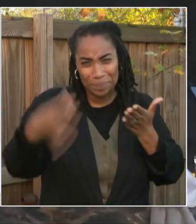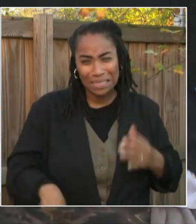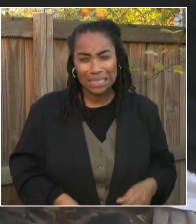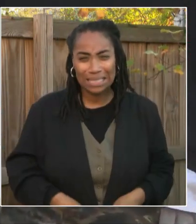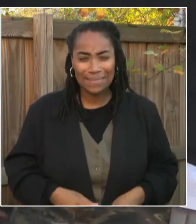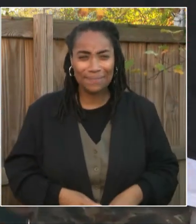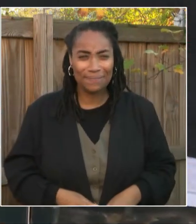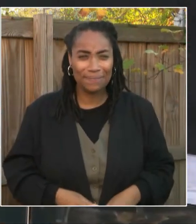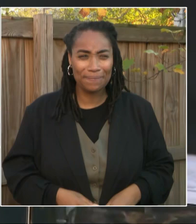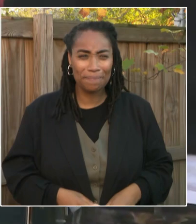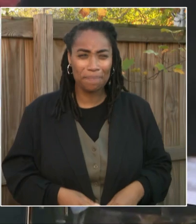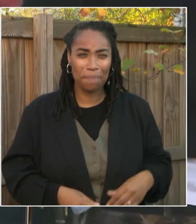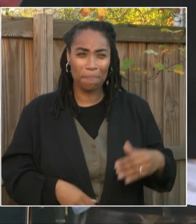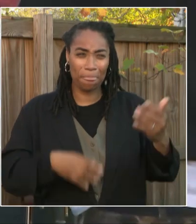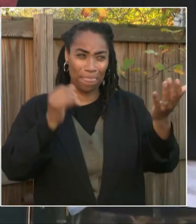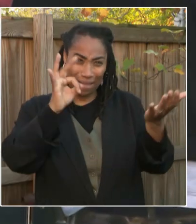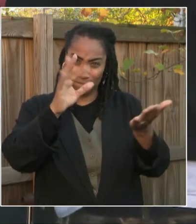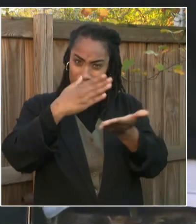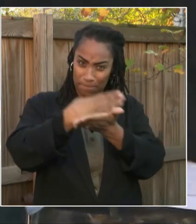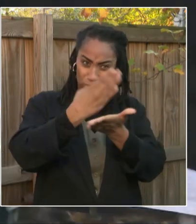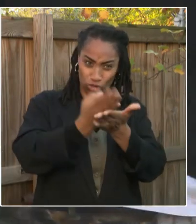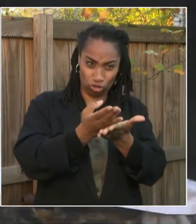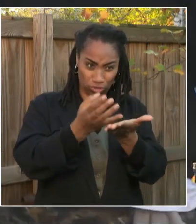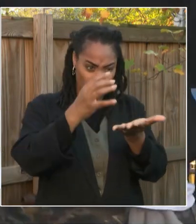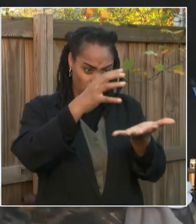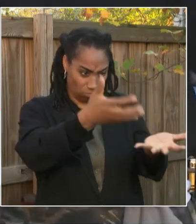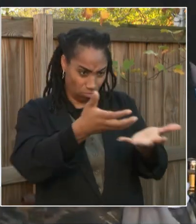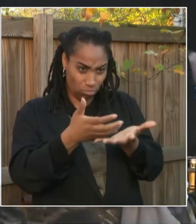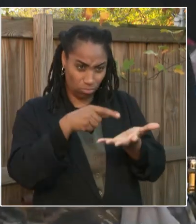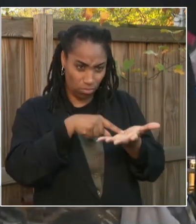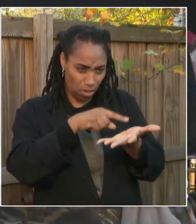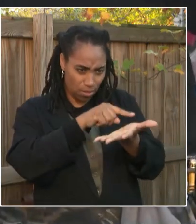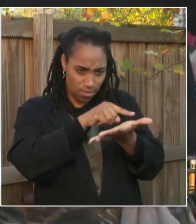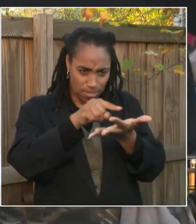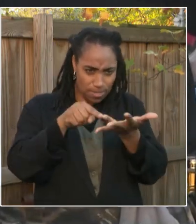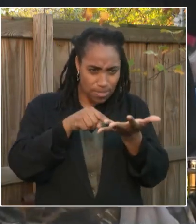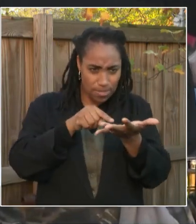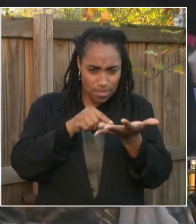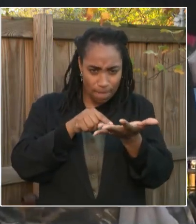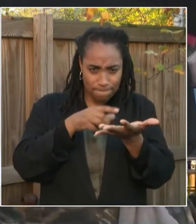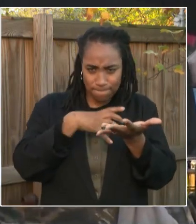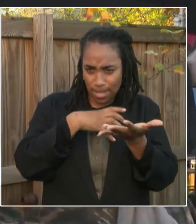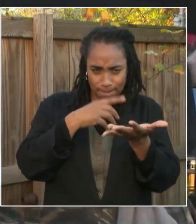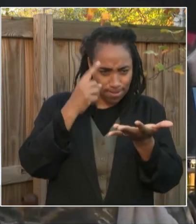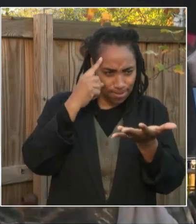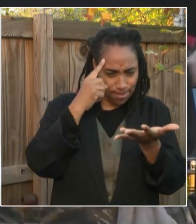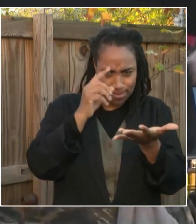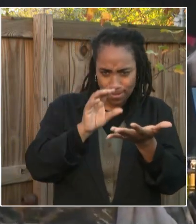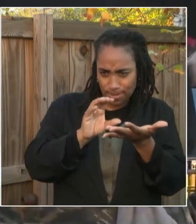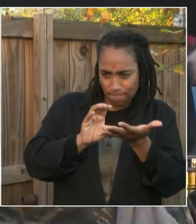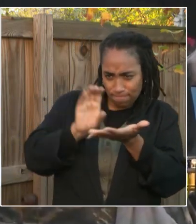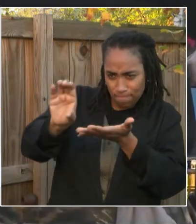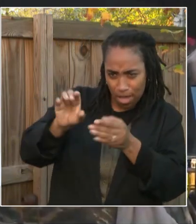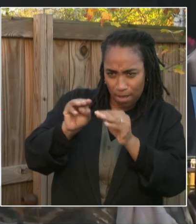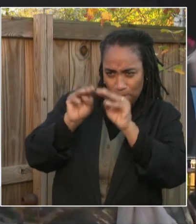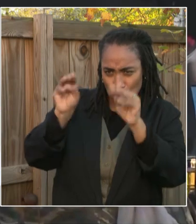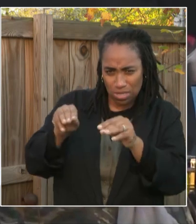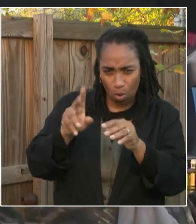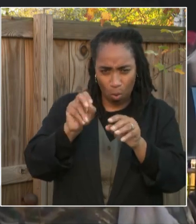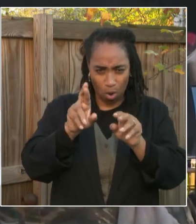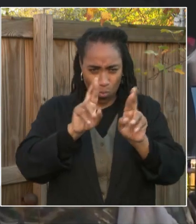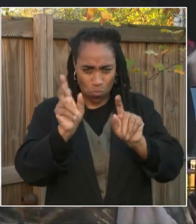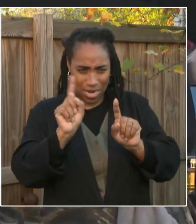you or go to an exhibit that's going to make your community and your music look great, some people like us